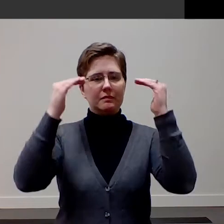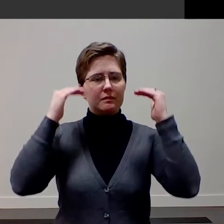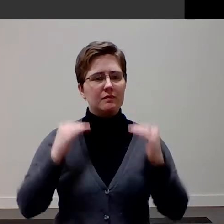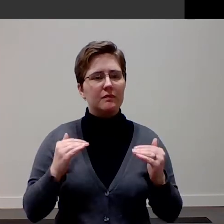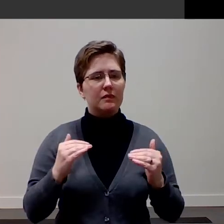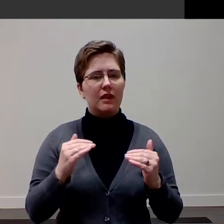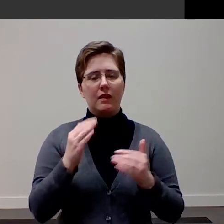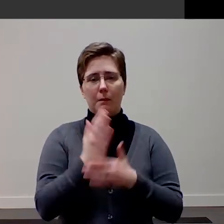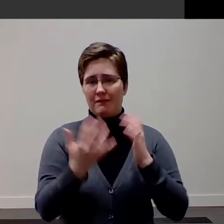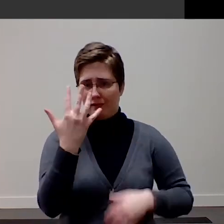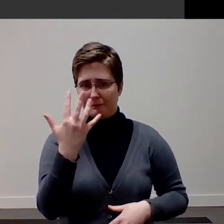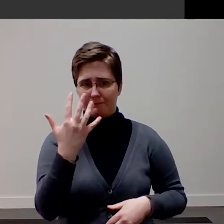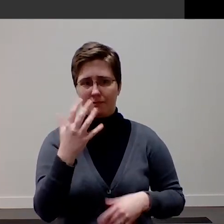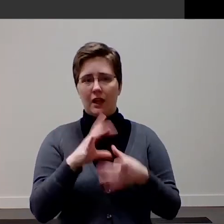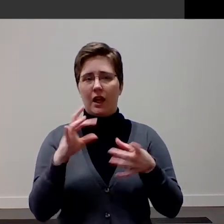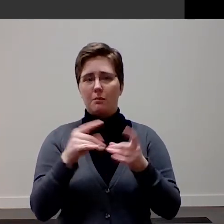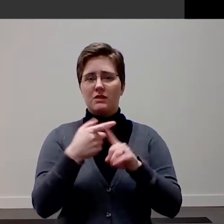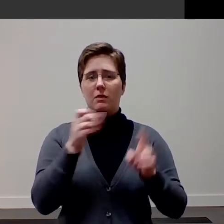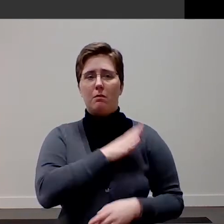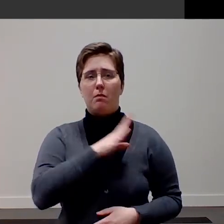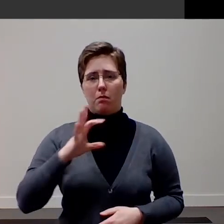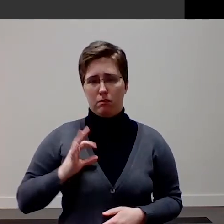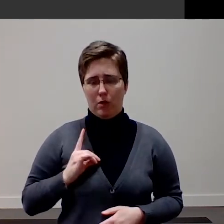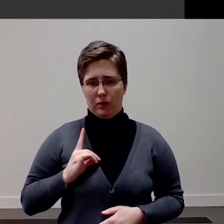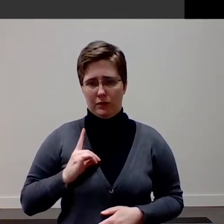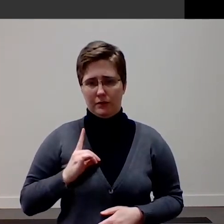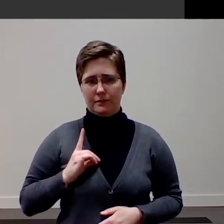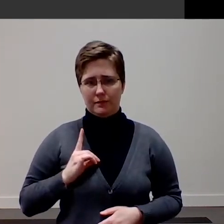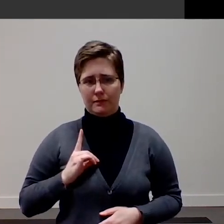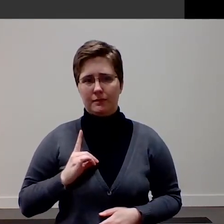section is section five, comments by the board.